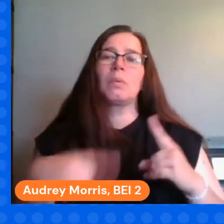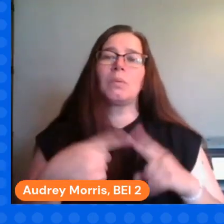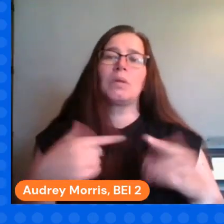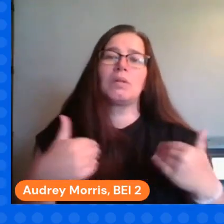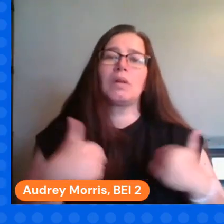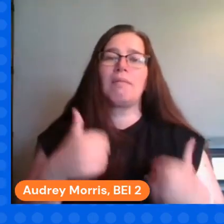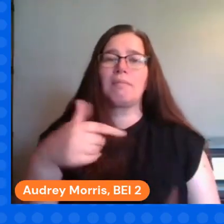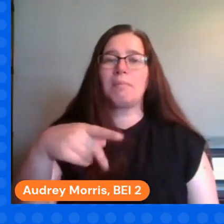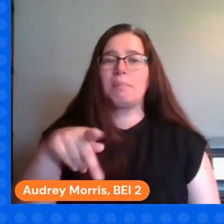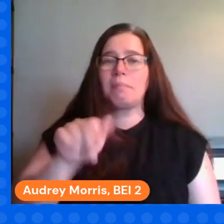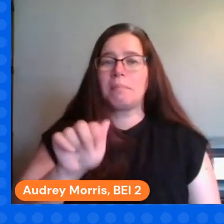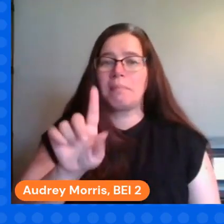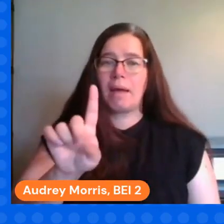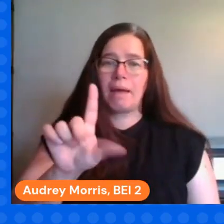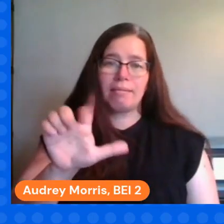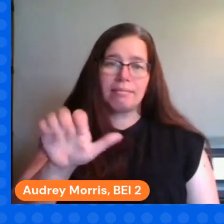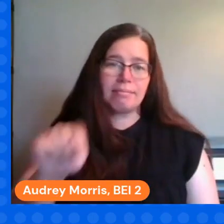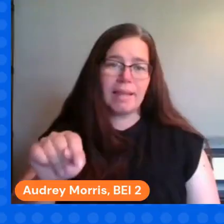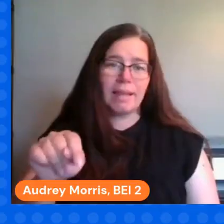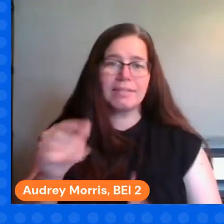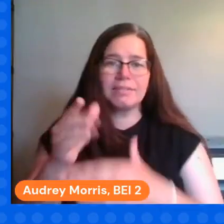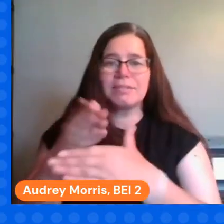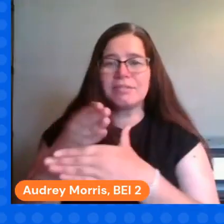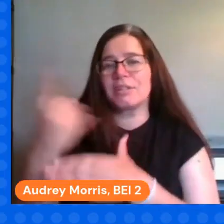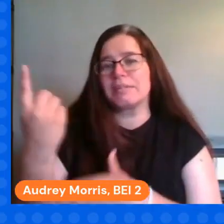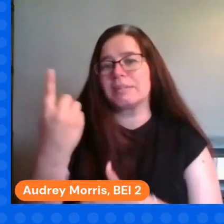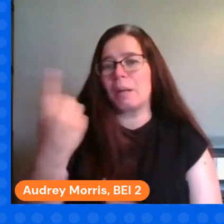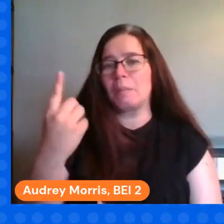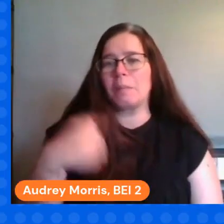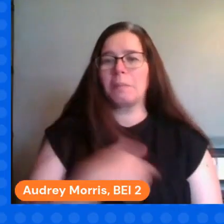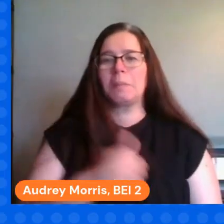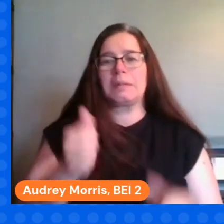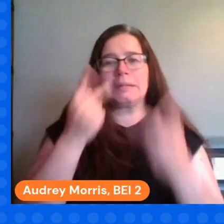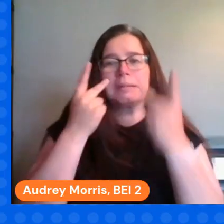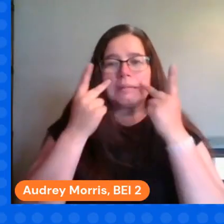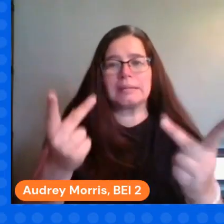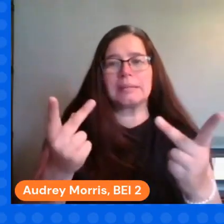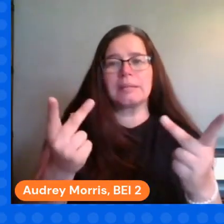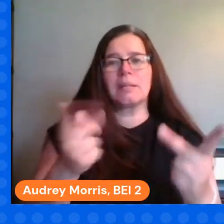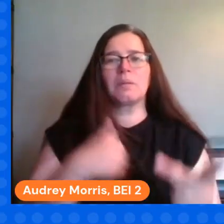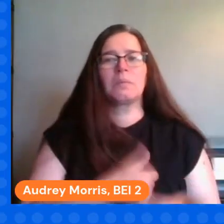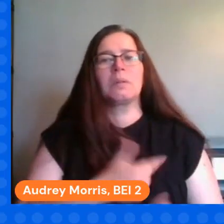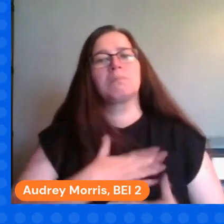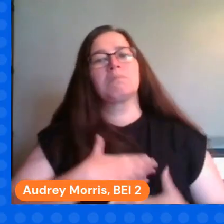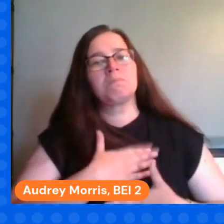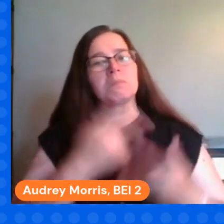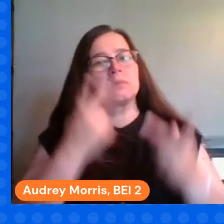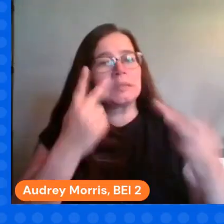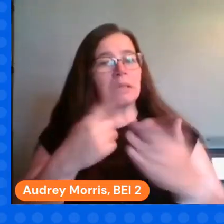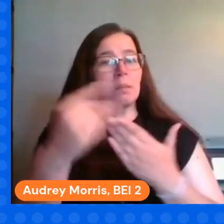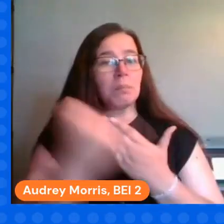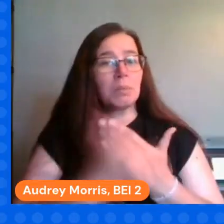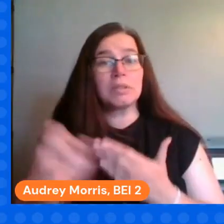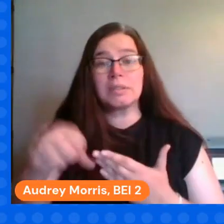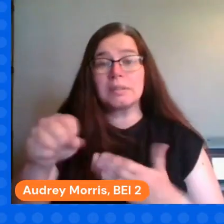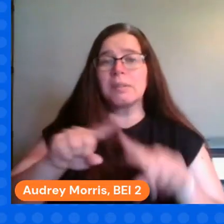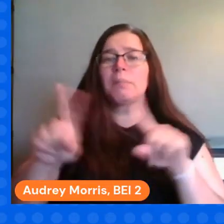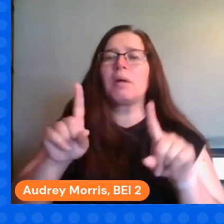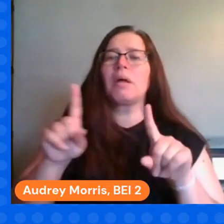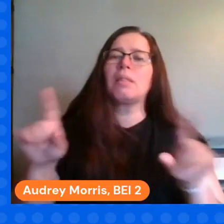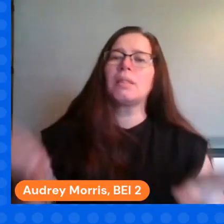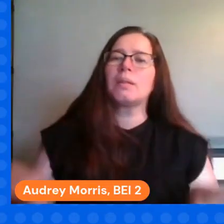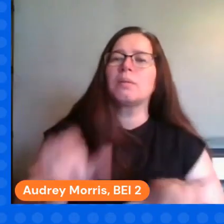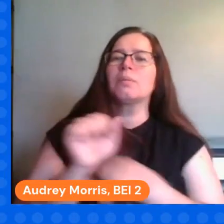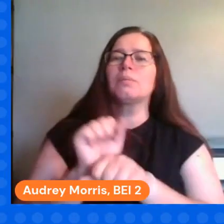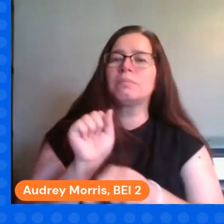that somewhere so we can see it. And we would love to see not only the projects, but the initiatives that you have been doing with